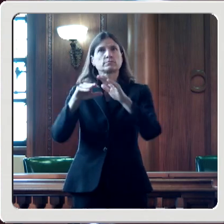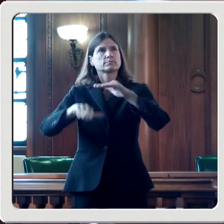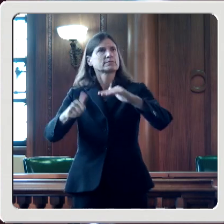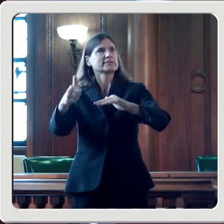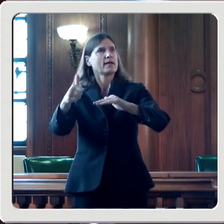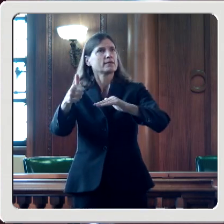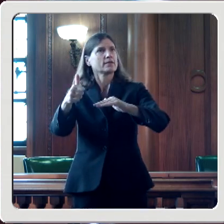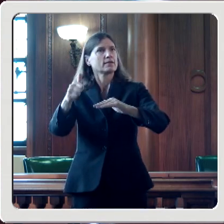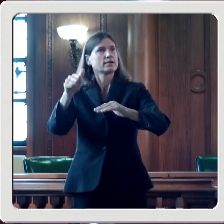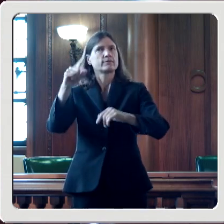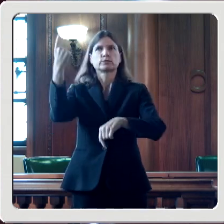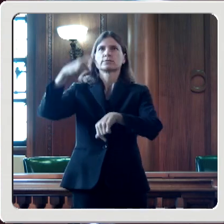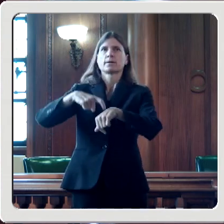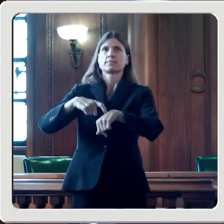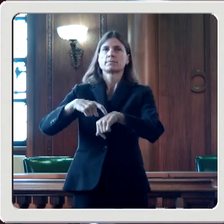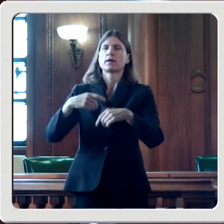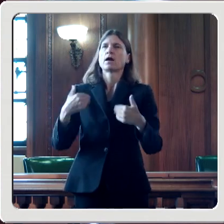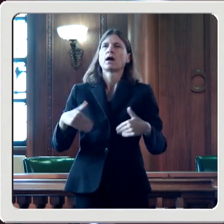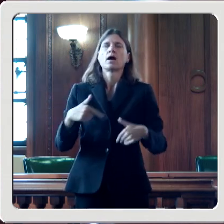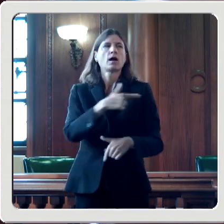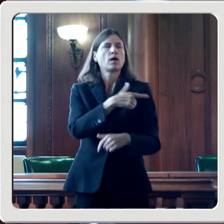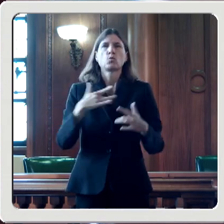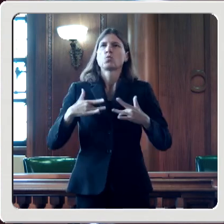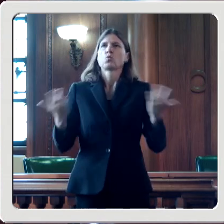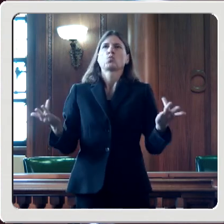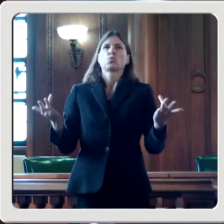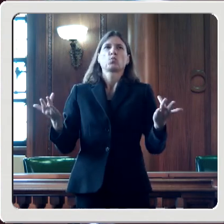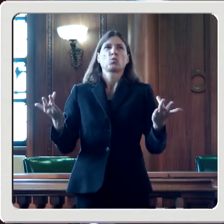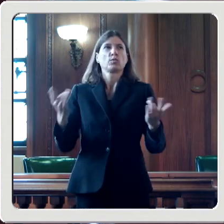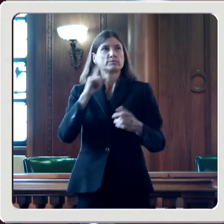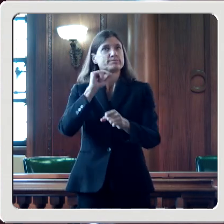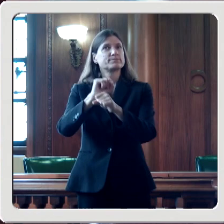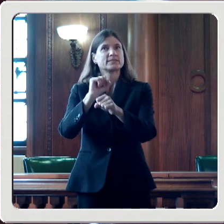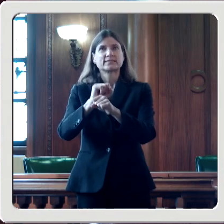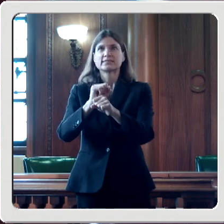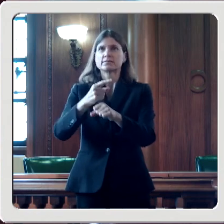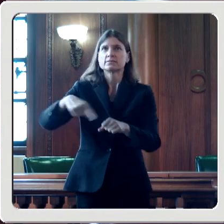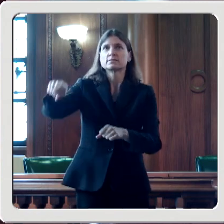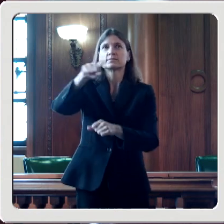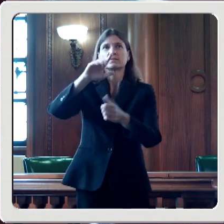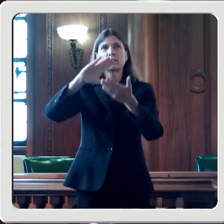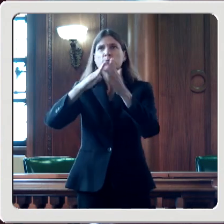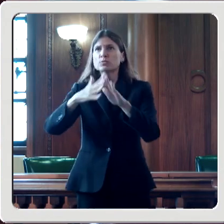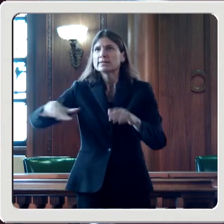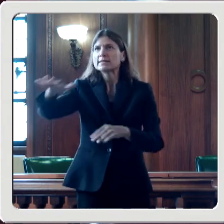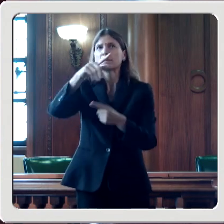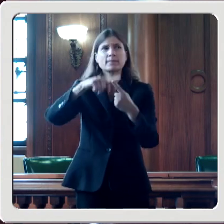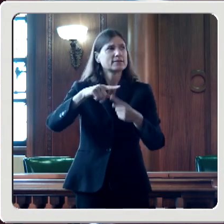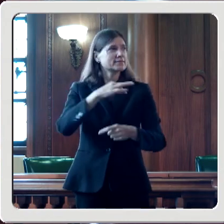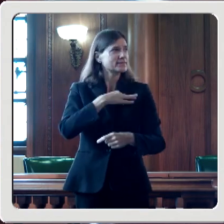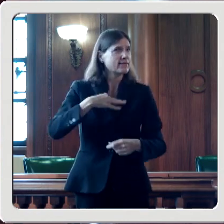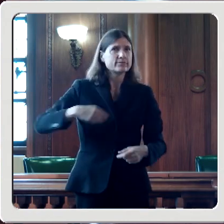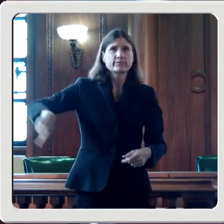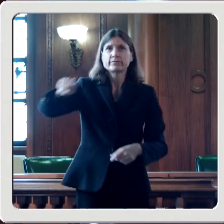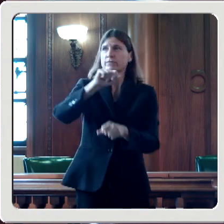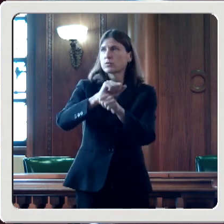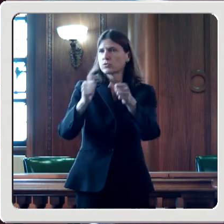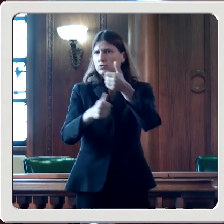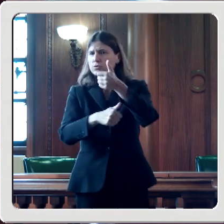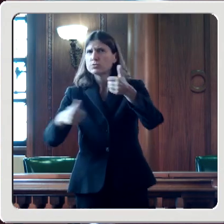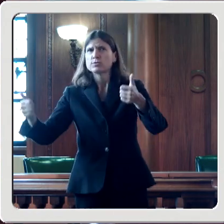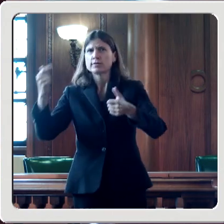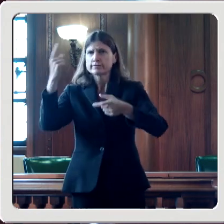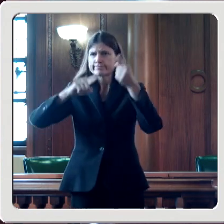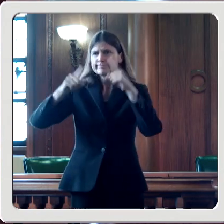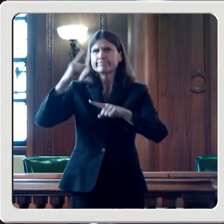absolutely fantastic, and a testament to my cabinet heads, down to rank and file, to the residents